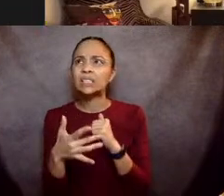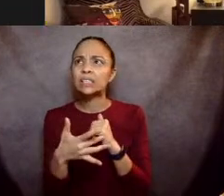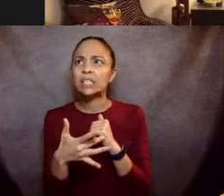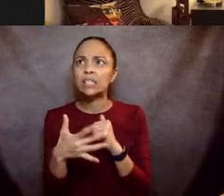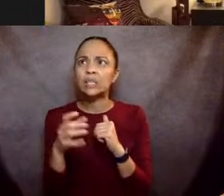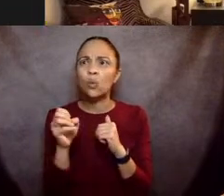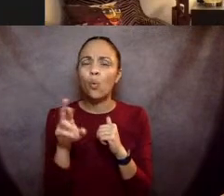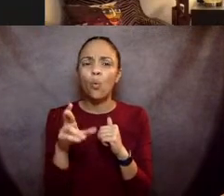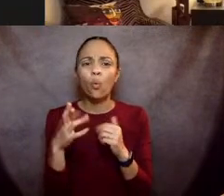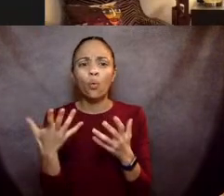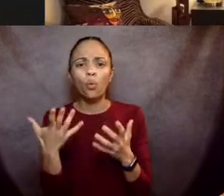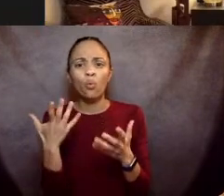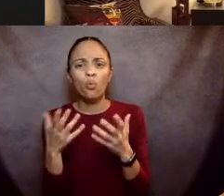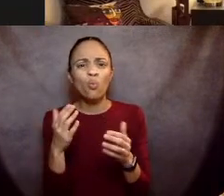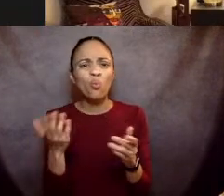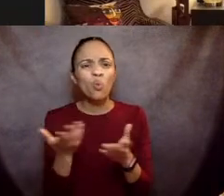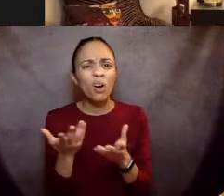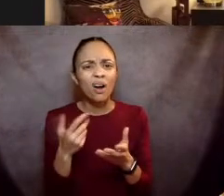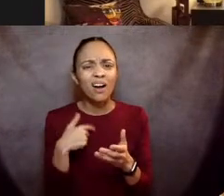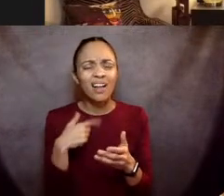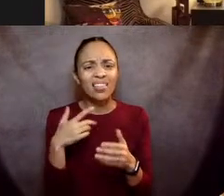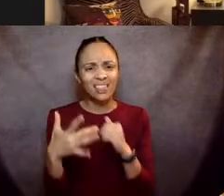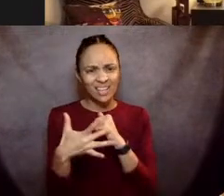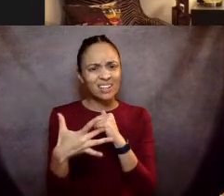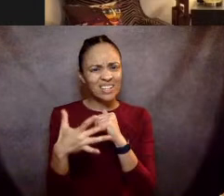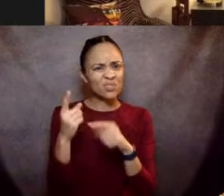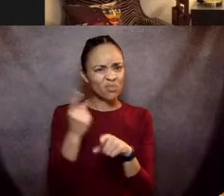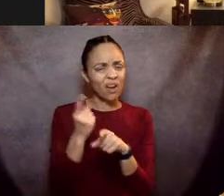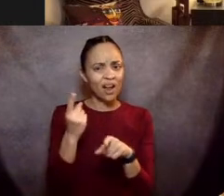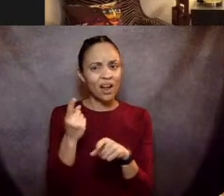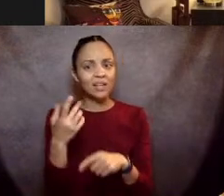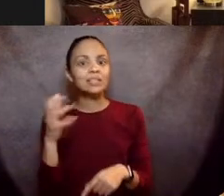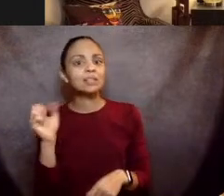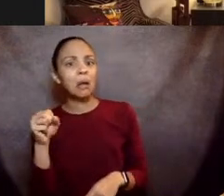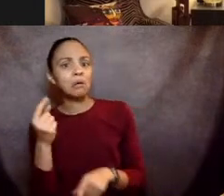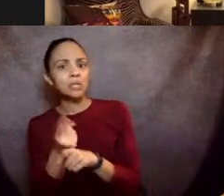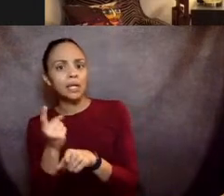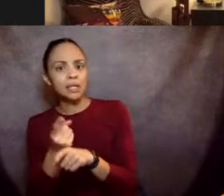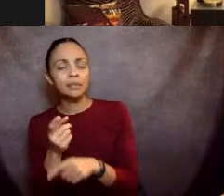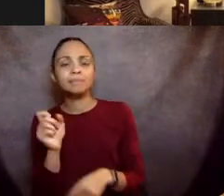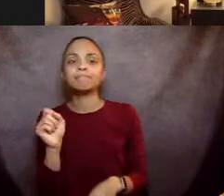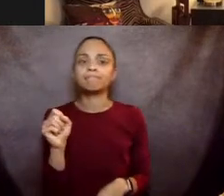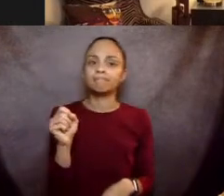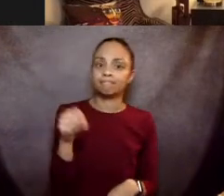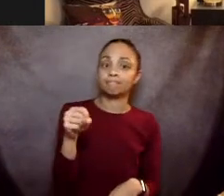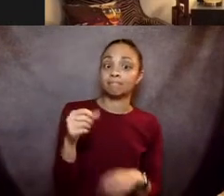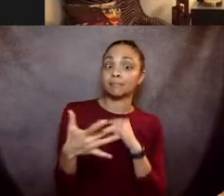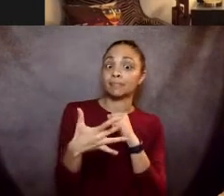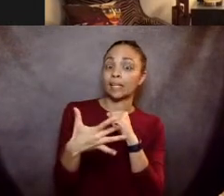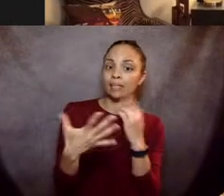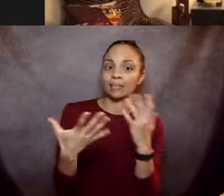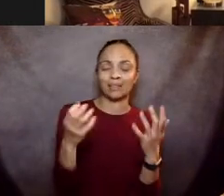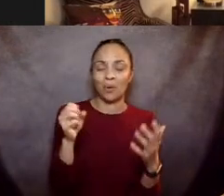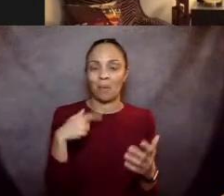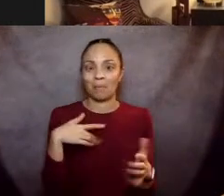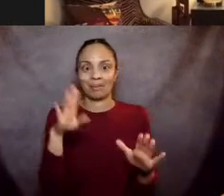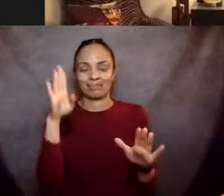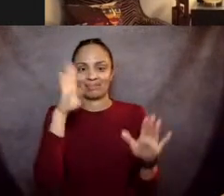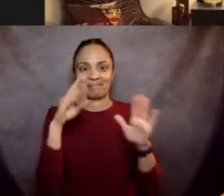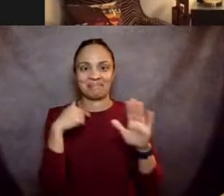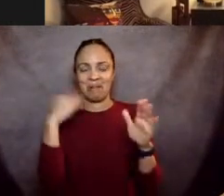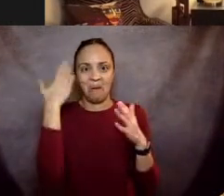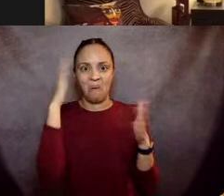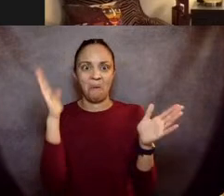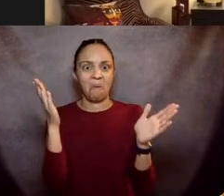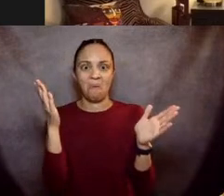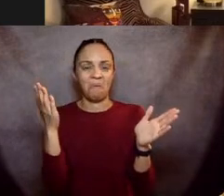Oh, yeah. Yeah, they're called techniques. The techniques. Techniques. Yeah. Oh gosh, I don't know what just happened. But